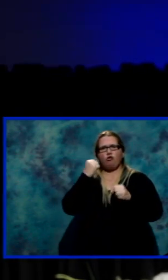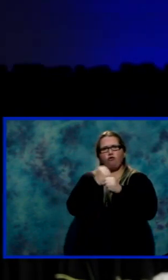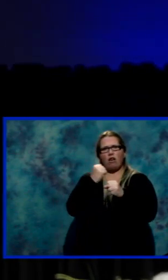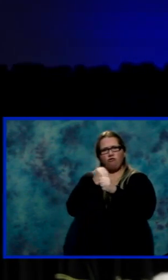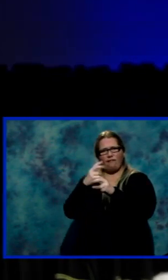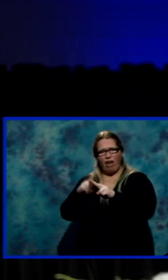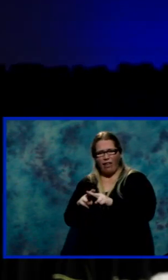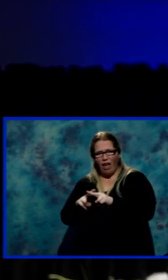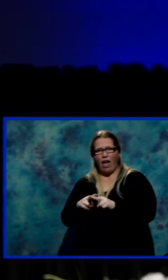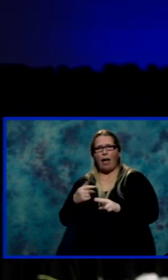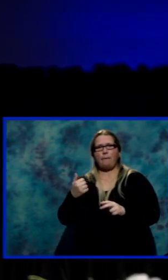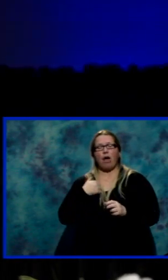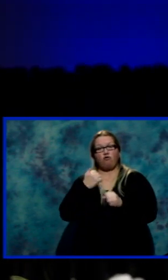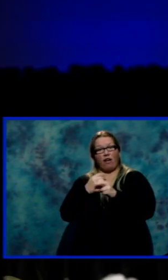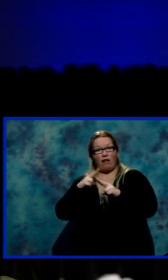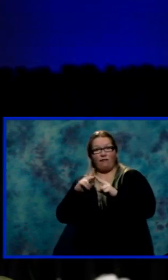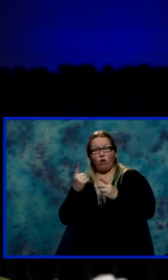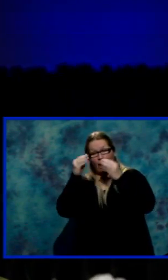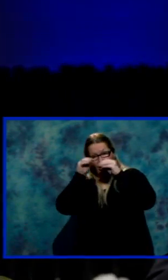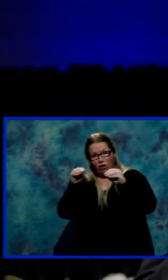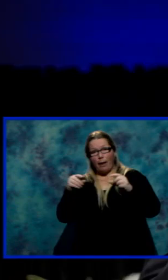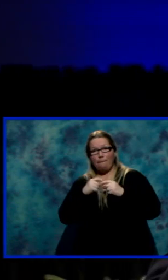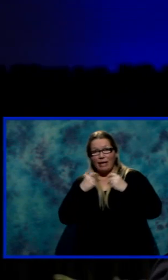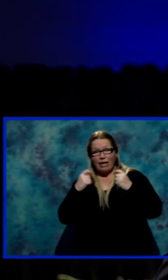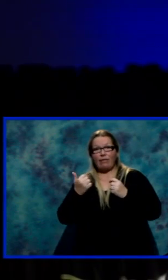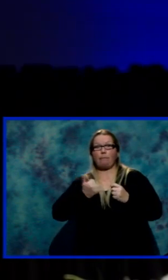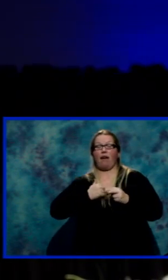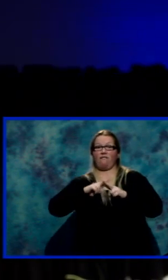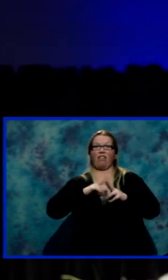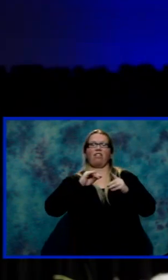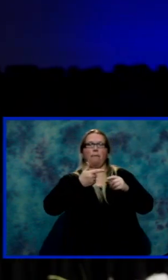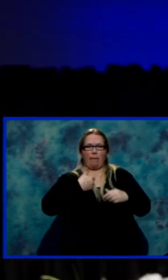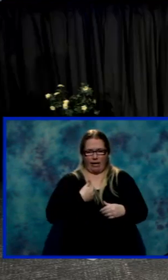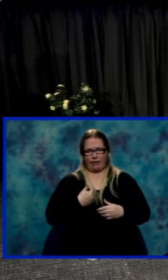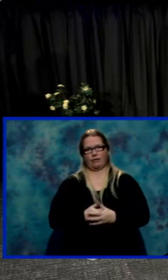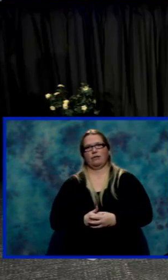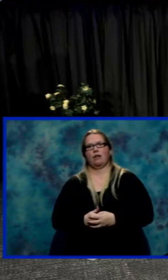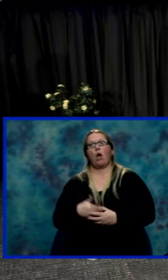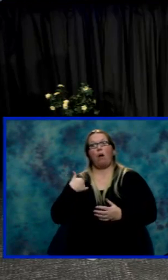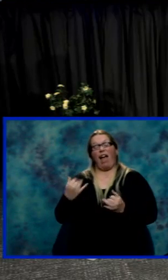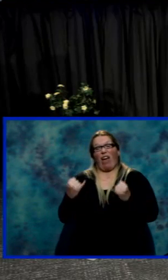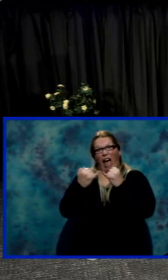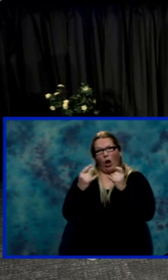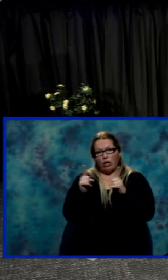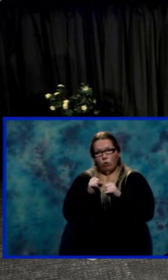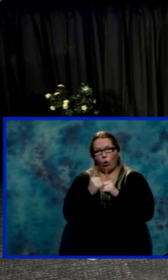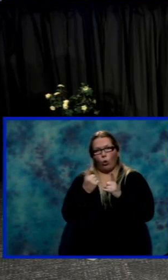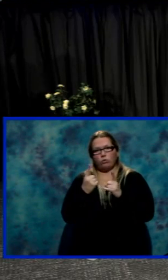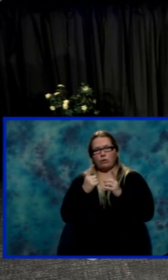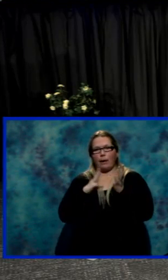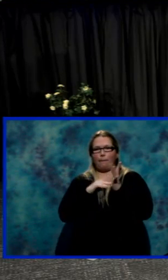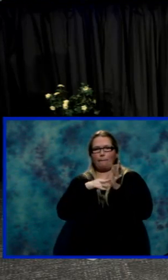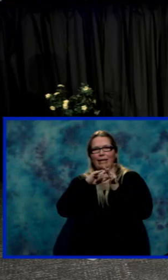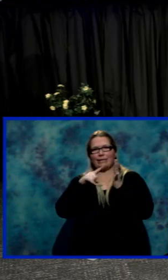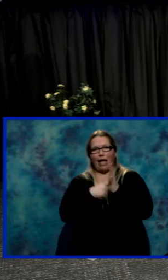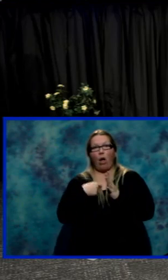lay pastor, and my grandfather became the first educated minister, and then my father and myself. Wow. And we have an uncle as well who's also a minister. And on my mom's side, we've